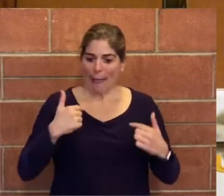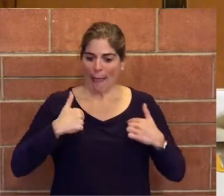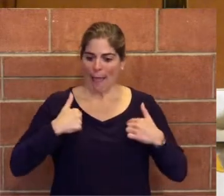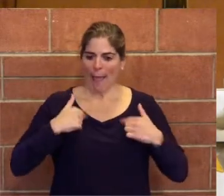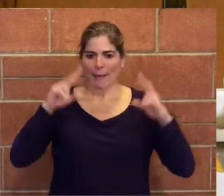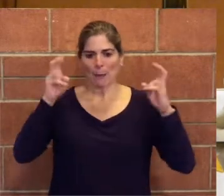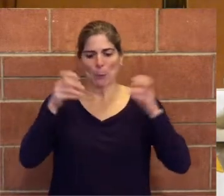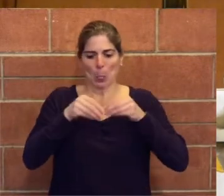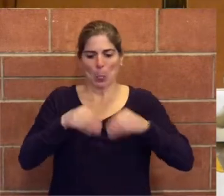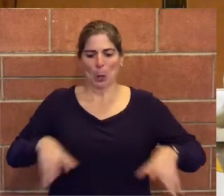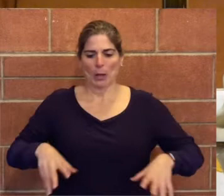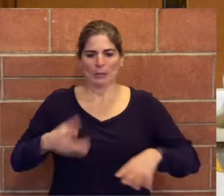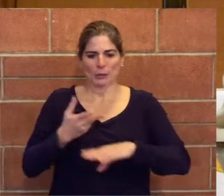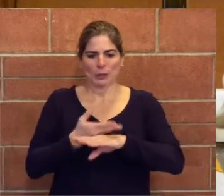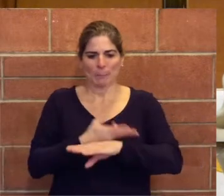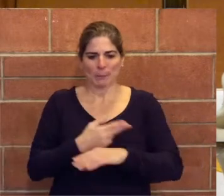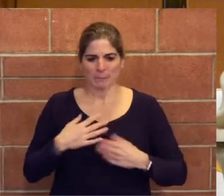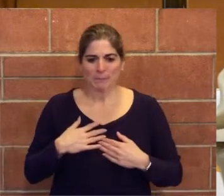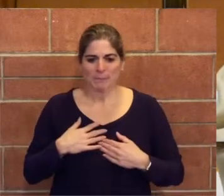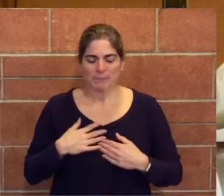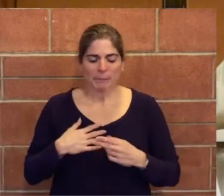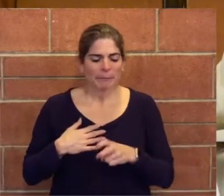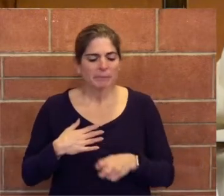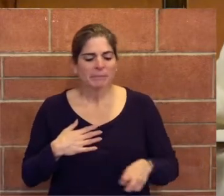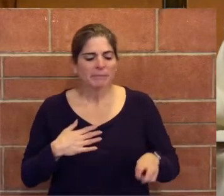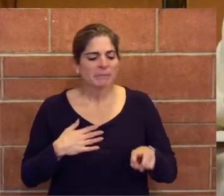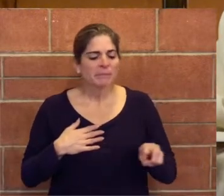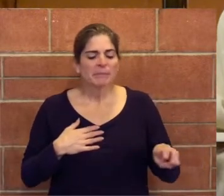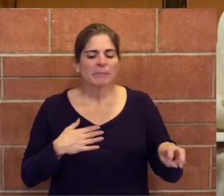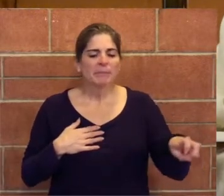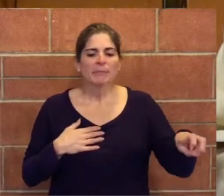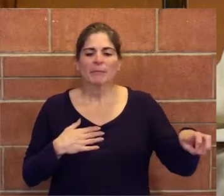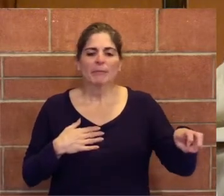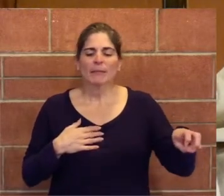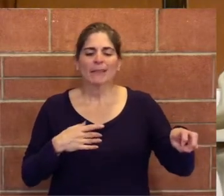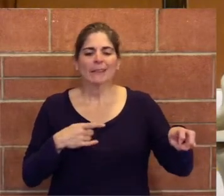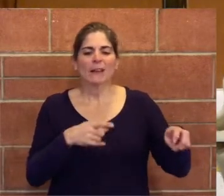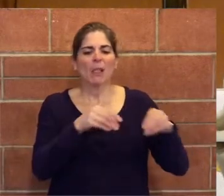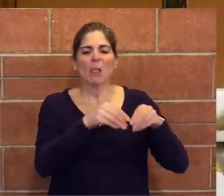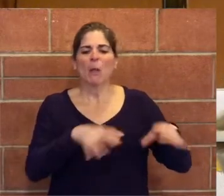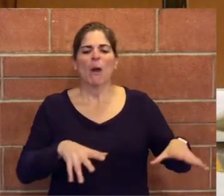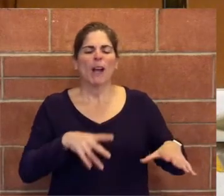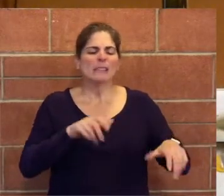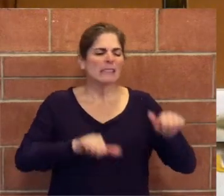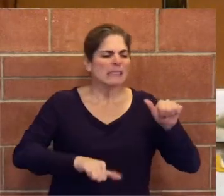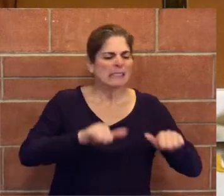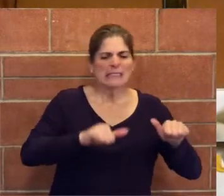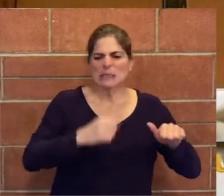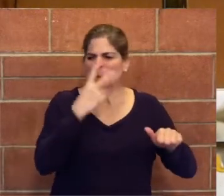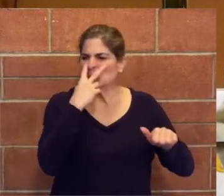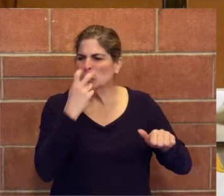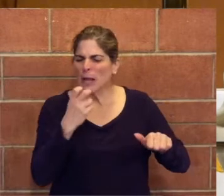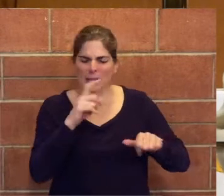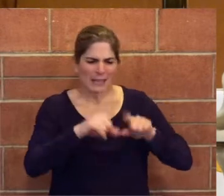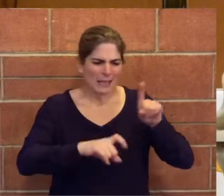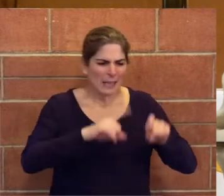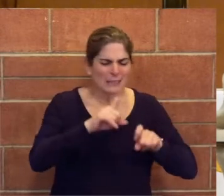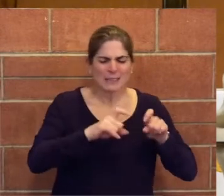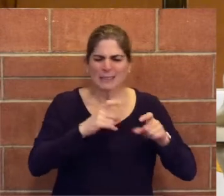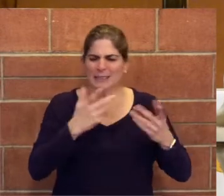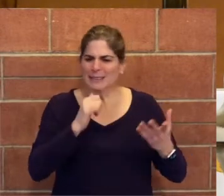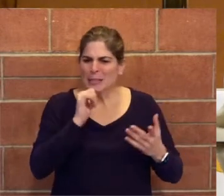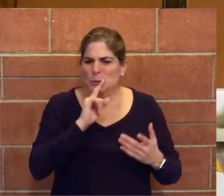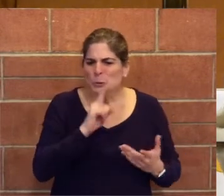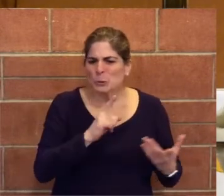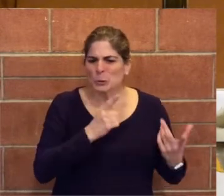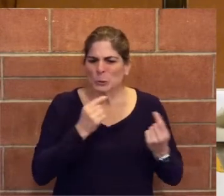I was once a lost sheep. I had strayed from the flock. I had questions and maybe